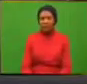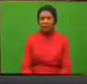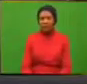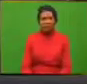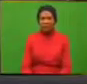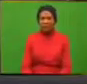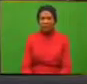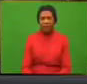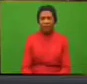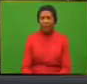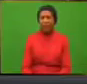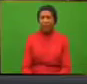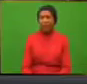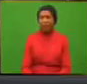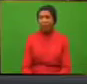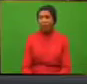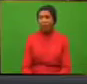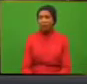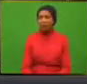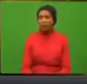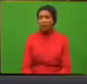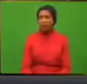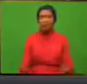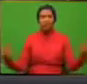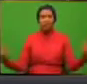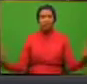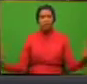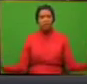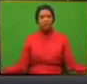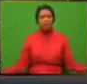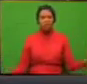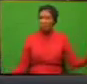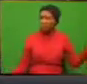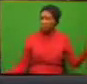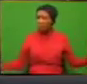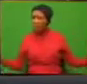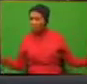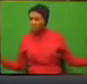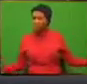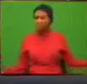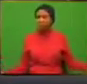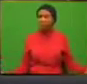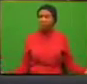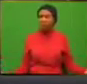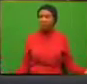stay out of jail for their many misdeeds. For